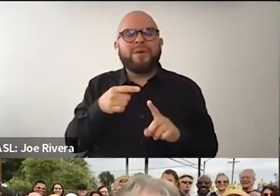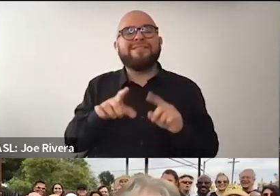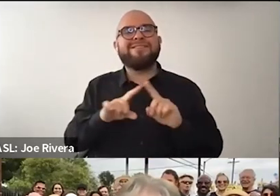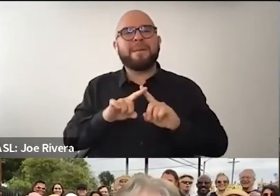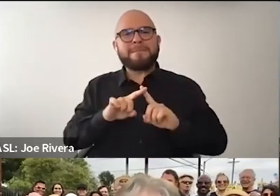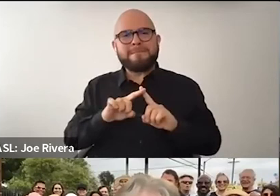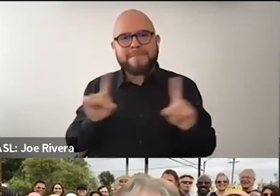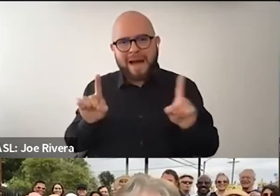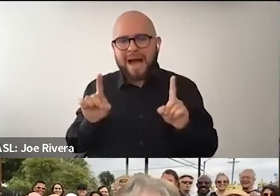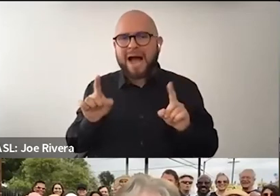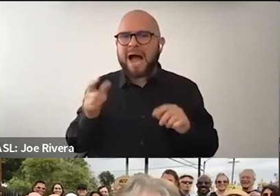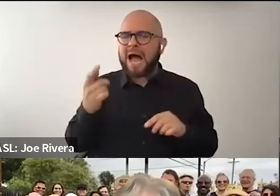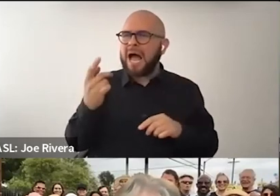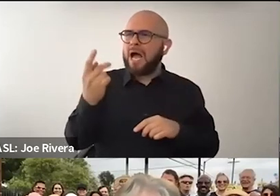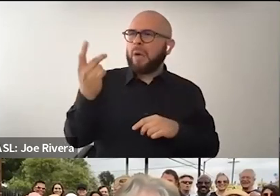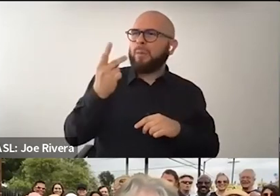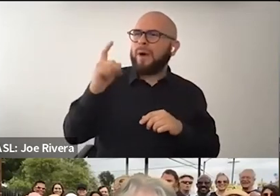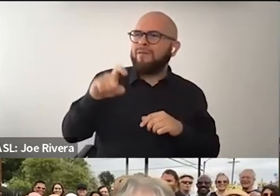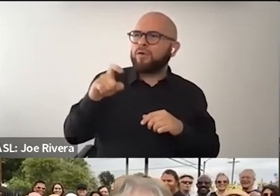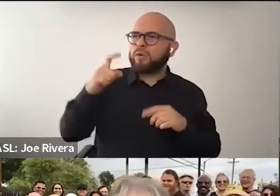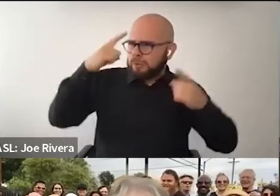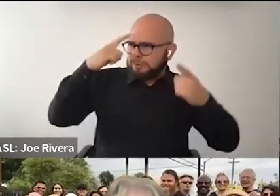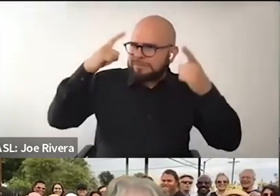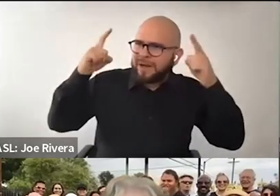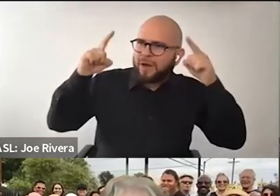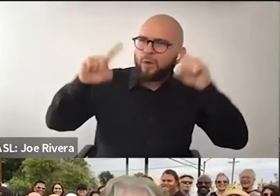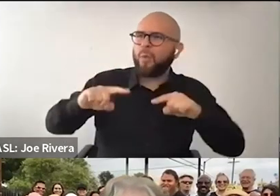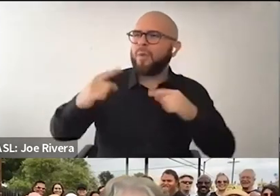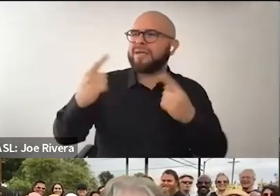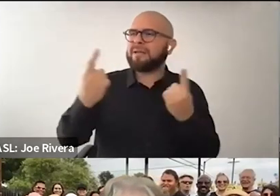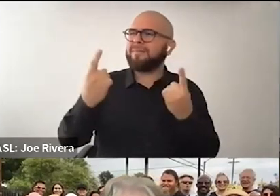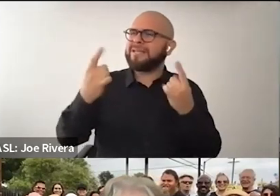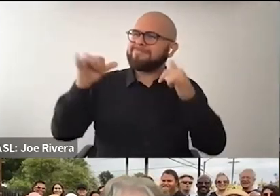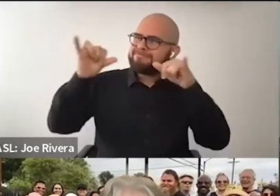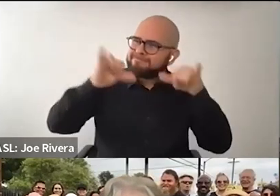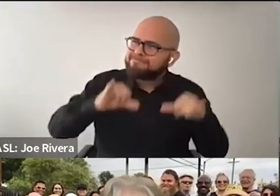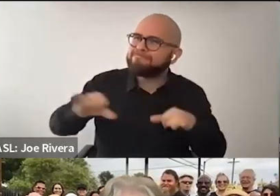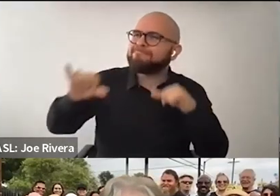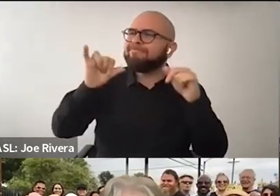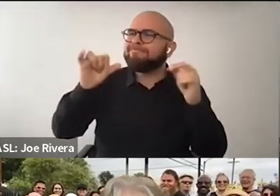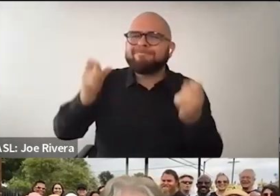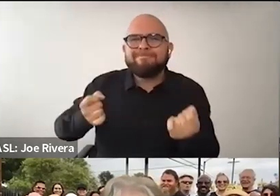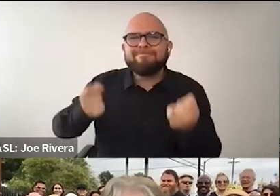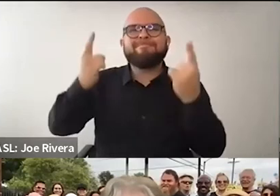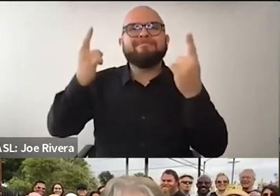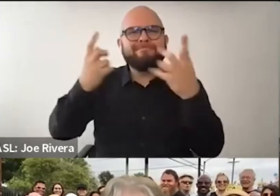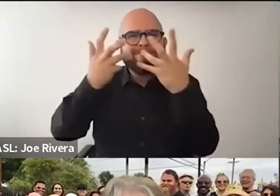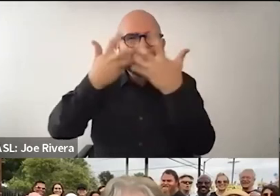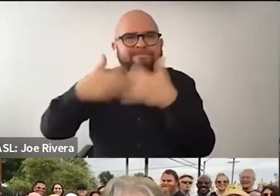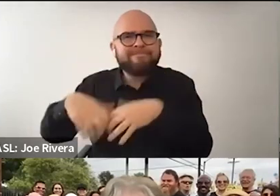that's one thing, being straight up with people about the work that has to go into it. Secondly,